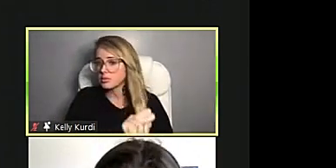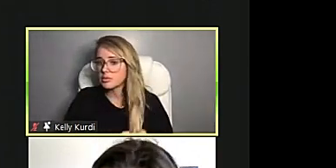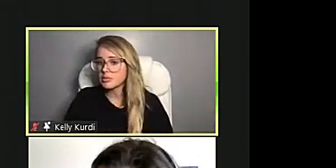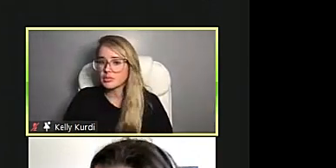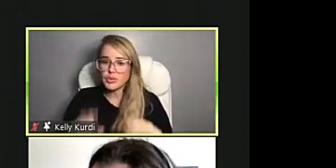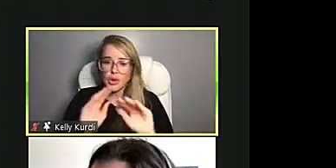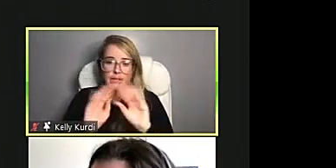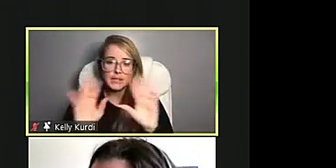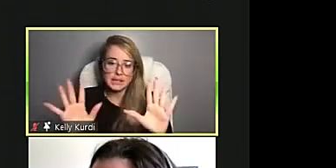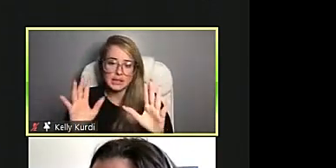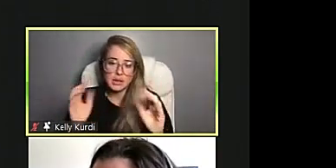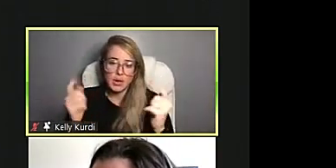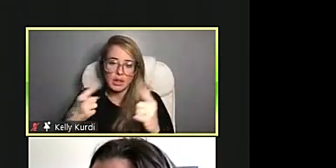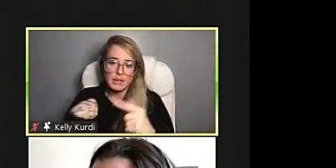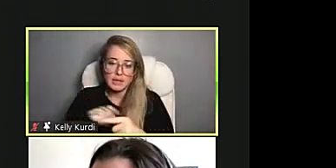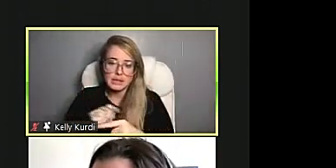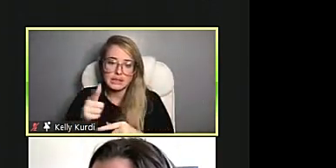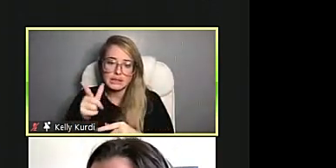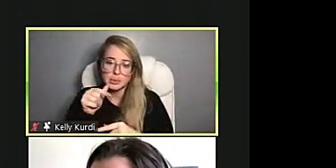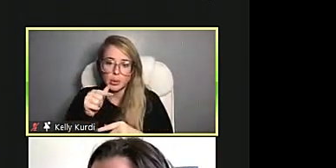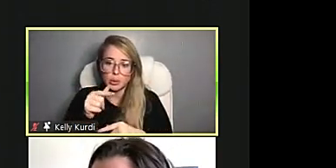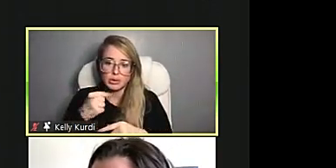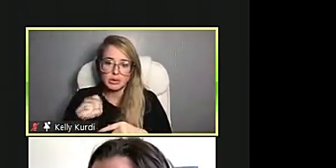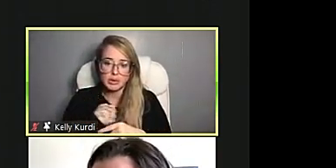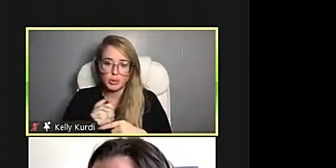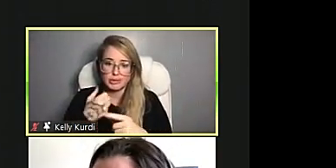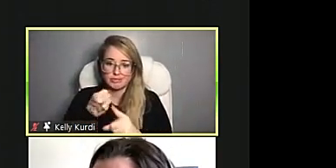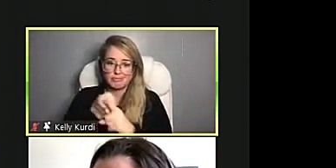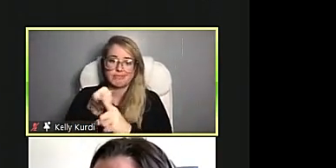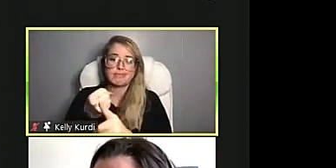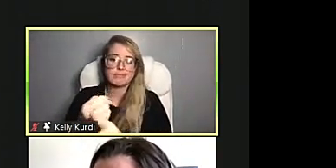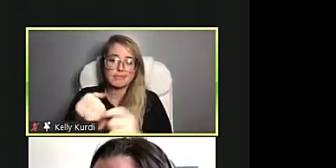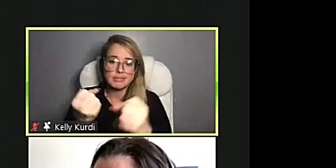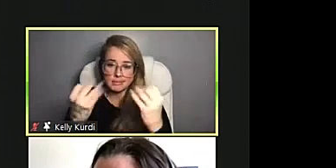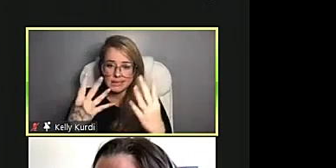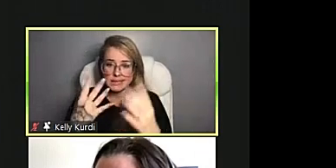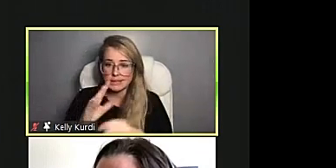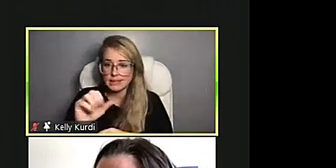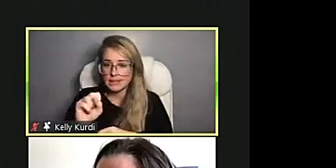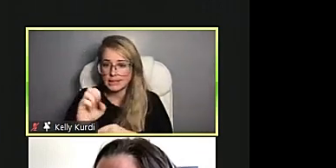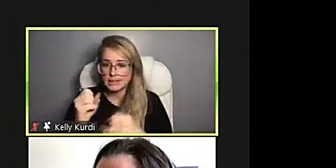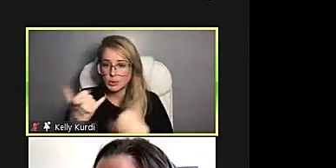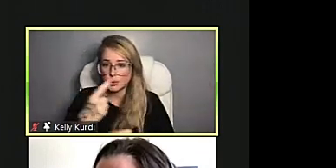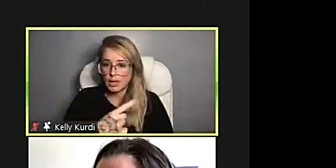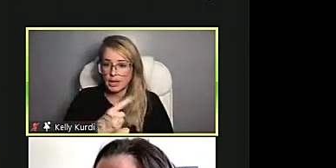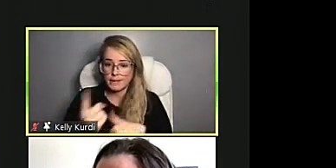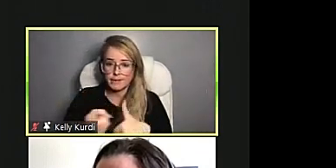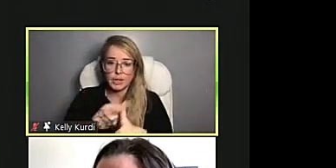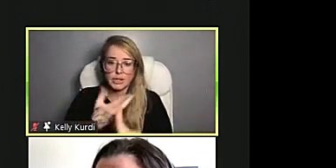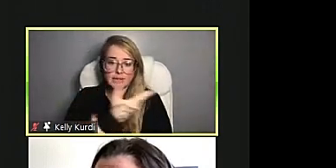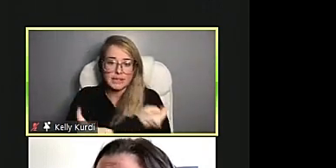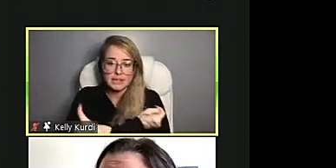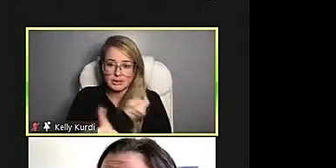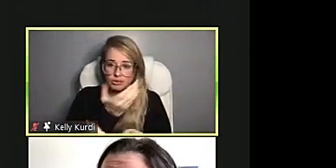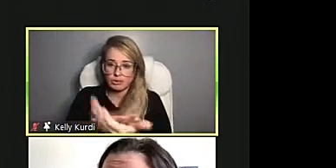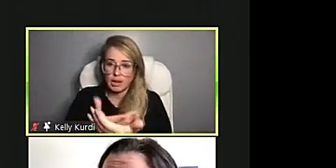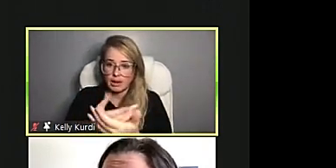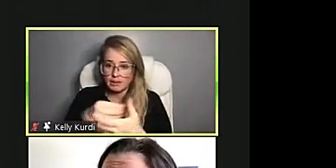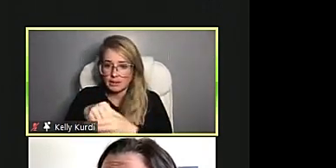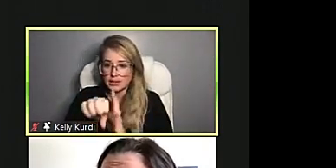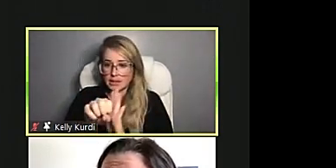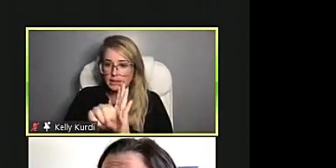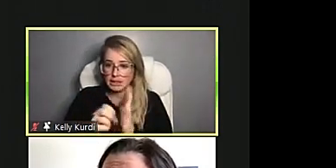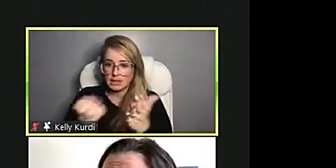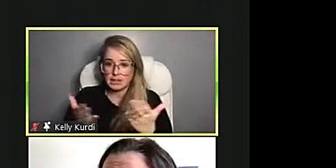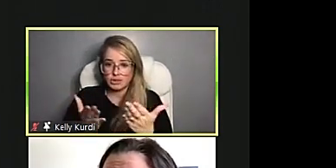obviously, I think we're all disappointed that we're here today. When the first vaccines arrived in the state in